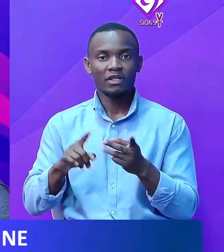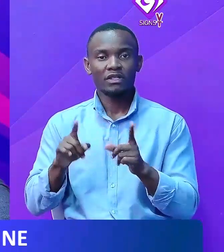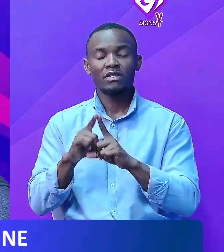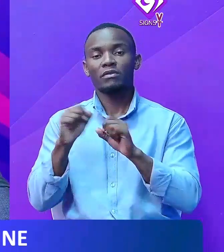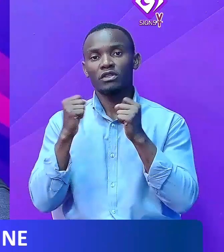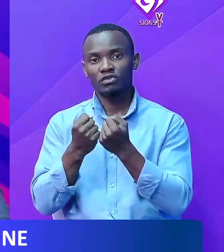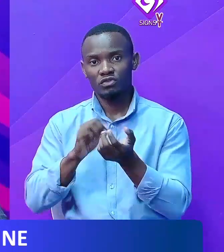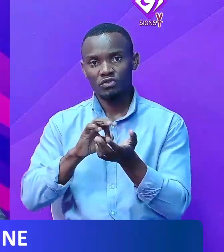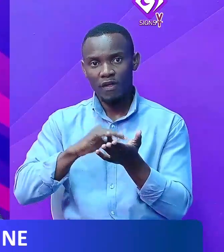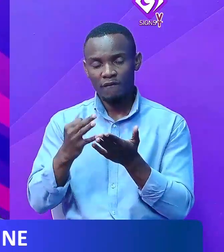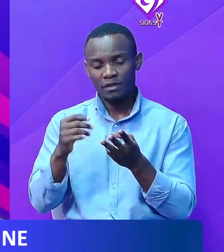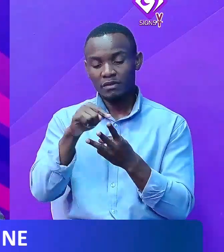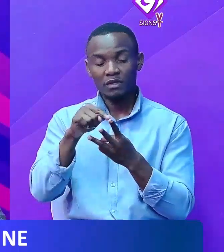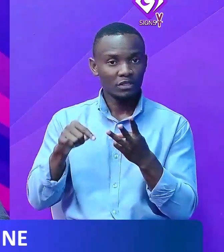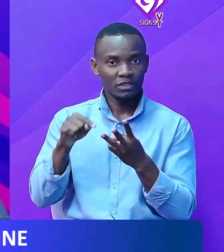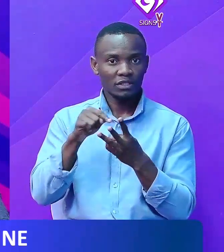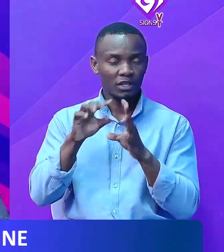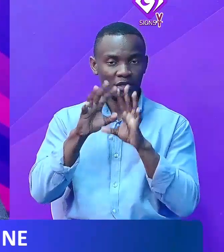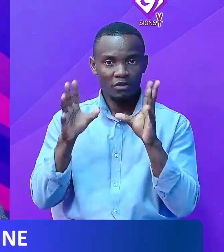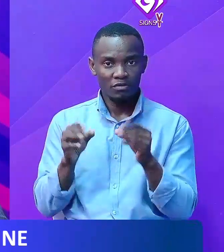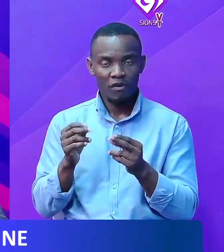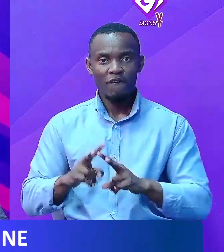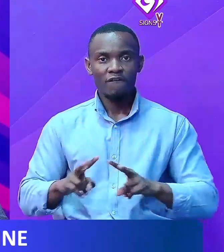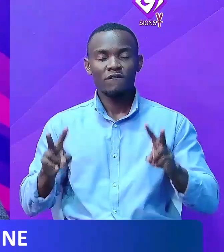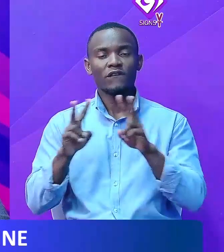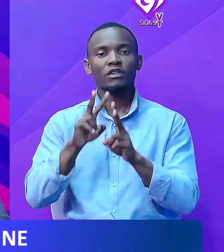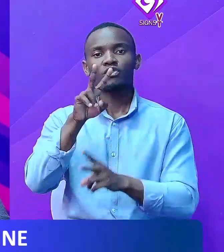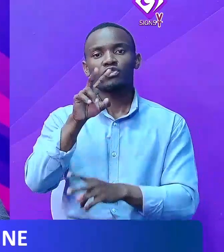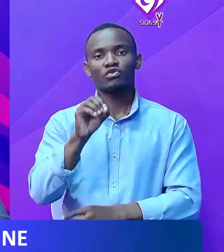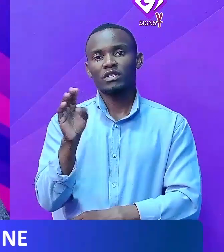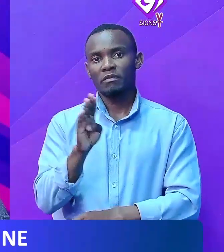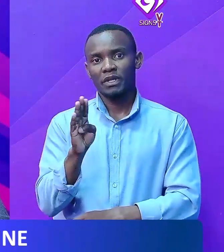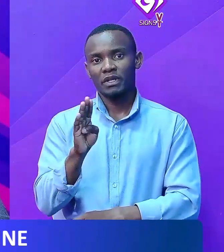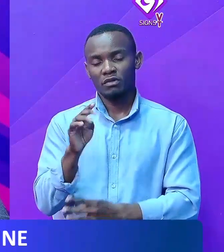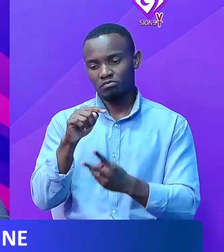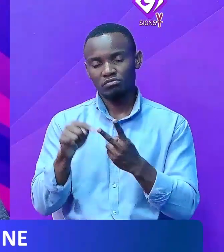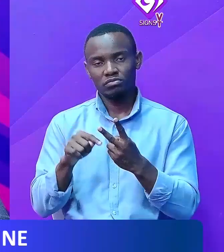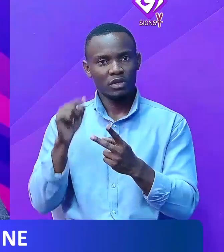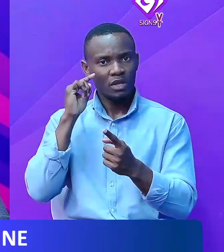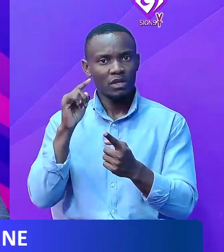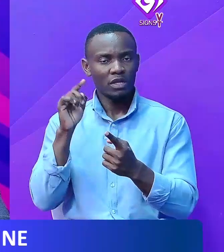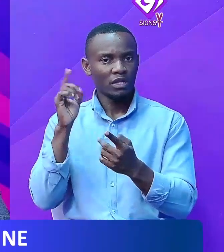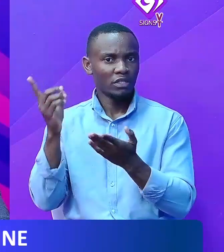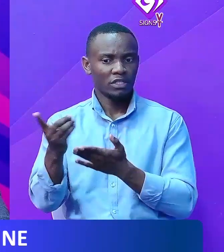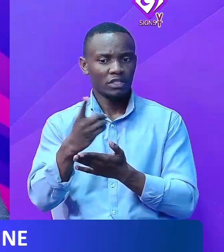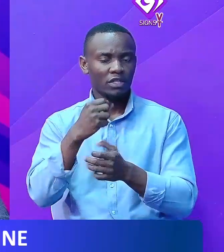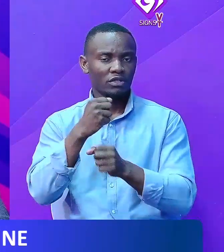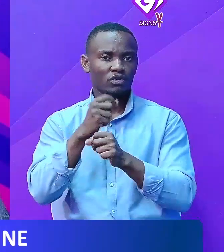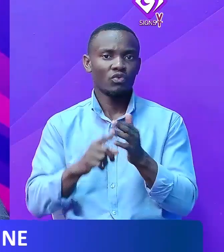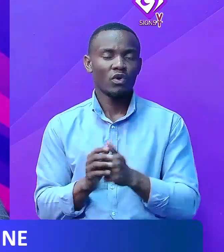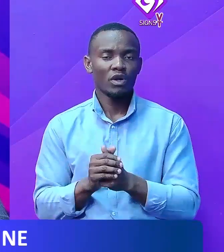estimated at more than 20 billion Kenyan shillings collectively, are designed to expand access to